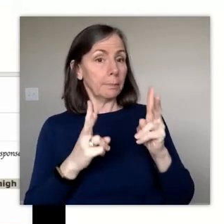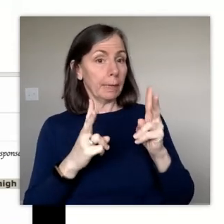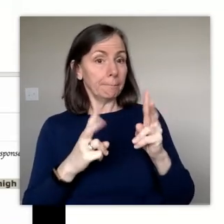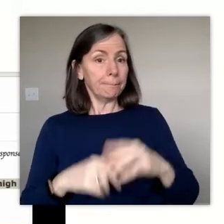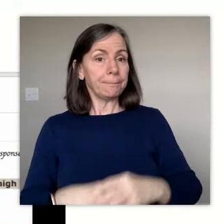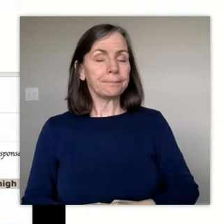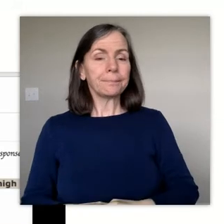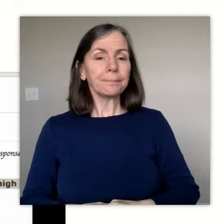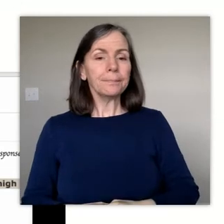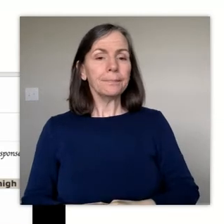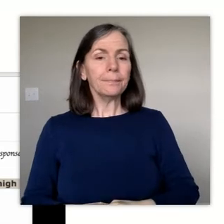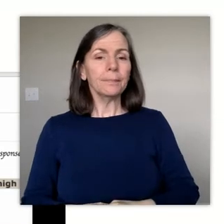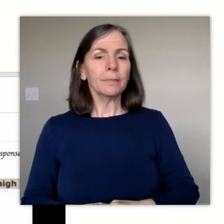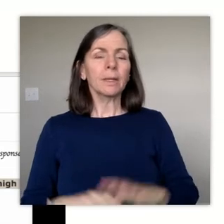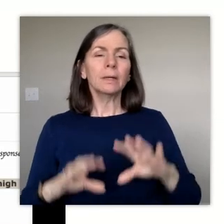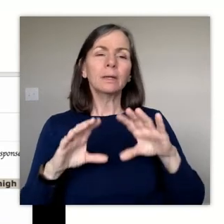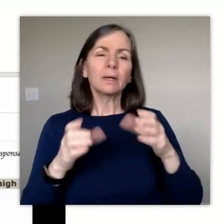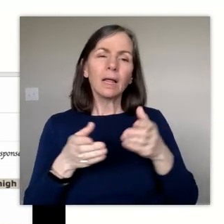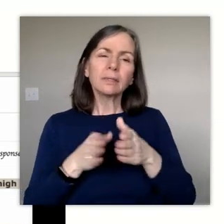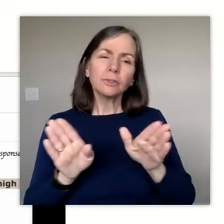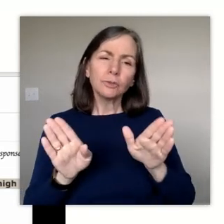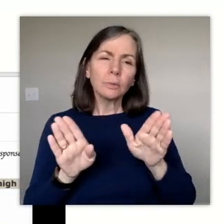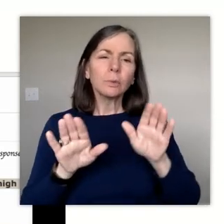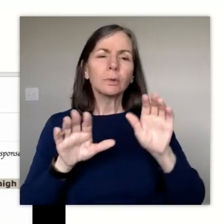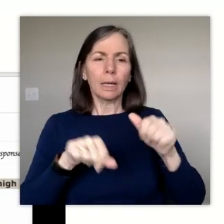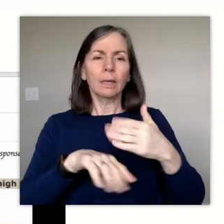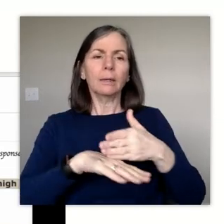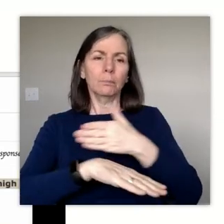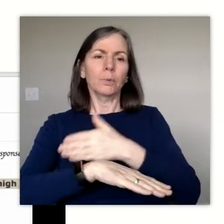But as a class, we have some room for improvement.